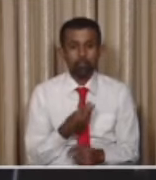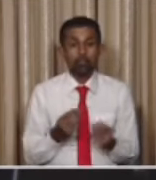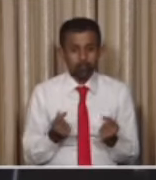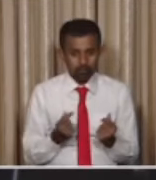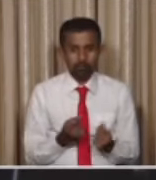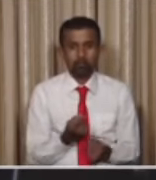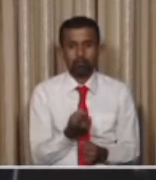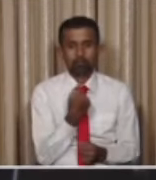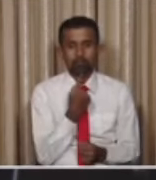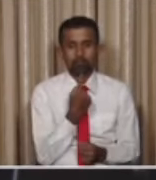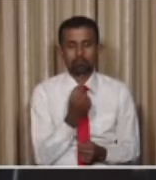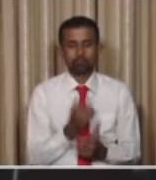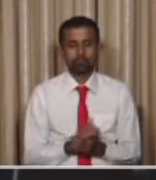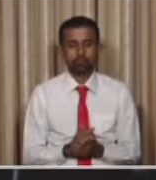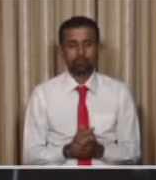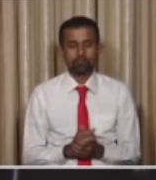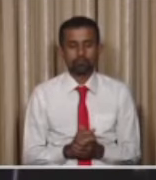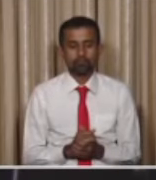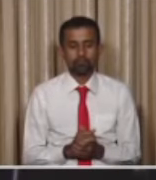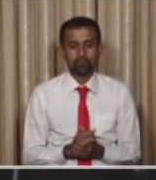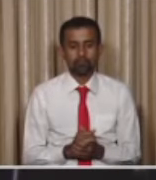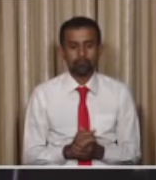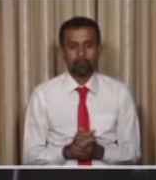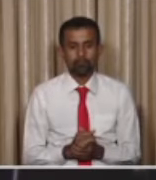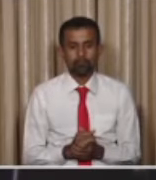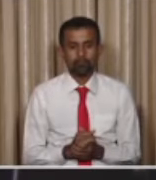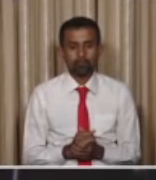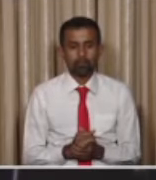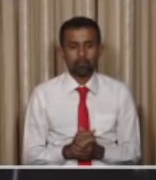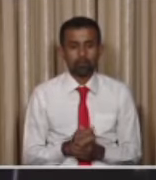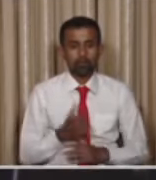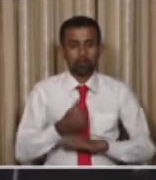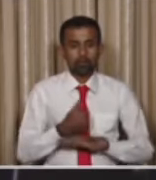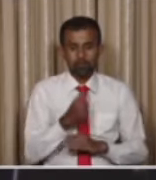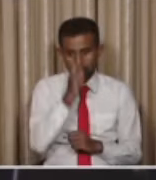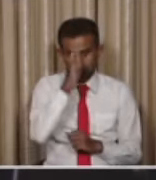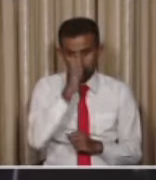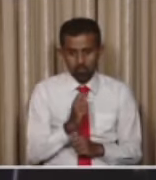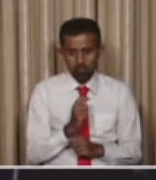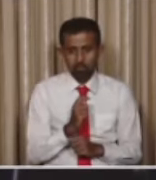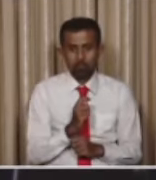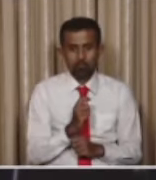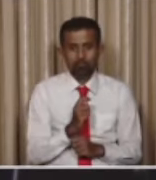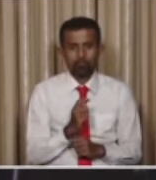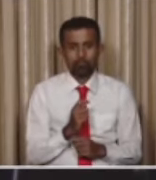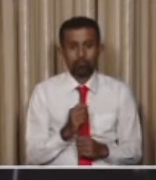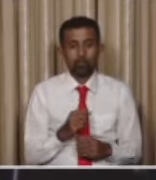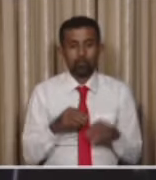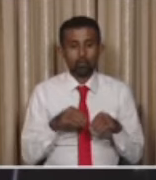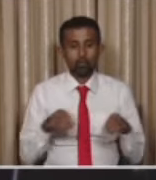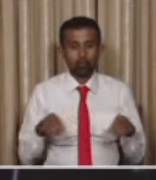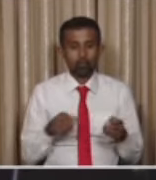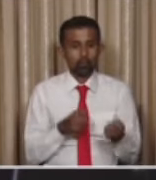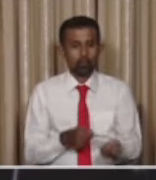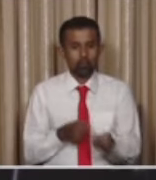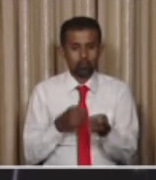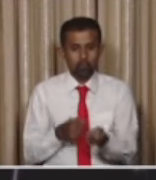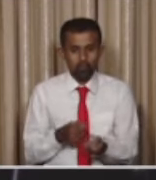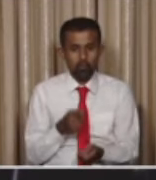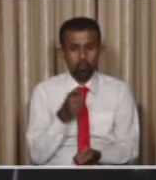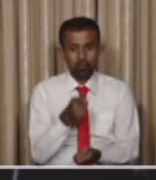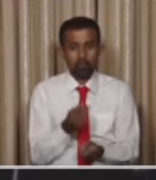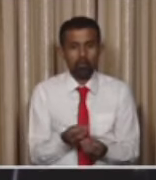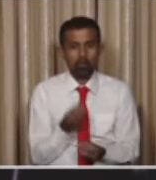pudgalika goviyanta api dannawa etawashema garu sabhapathumani etawashema me goviyanta ada goviyanta